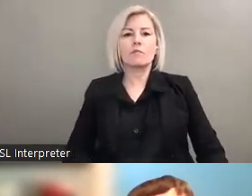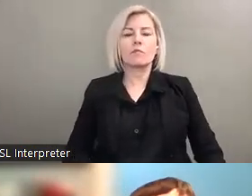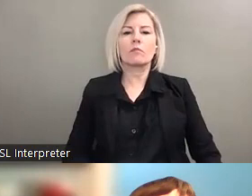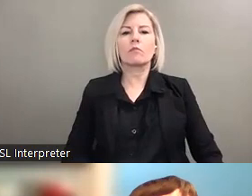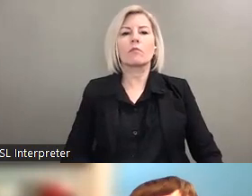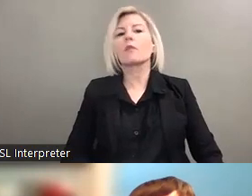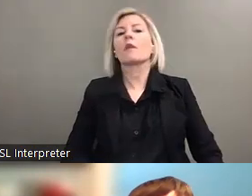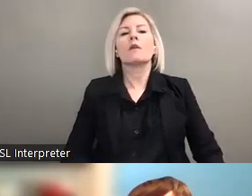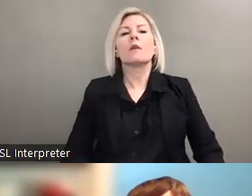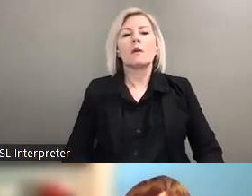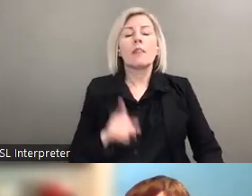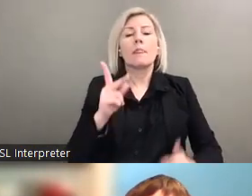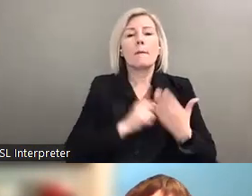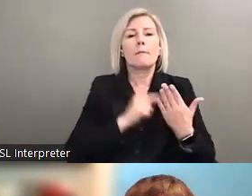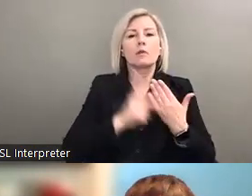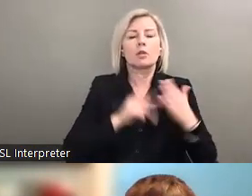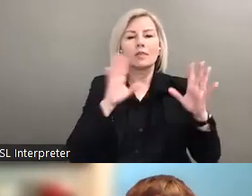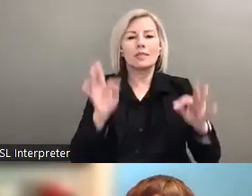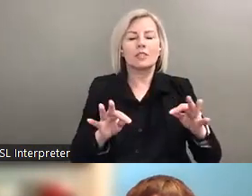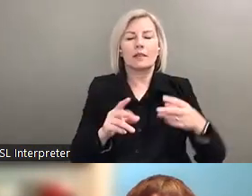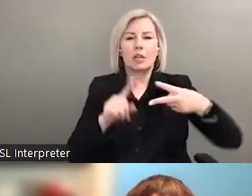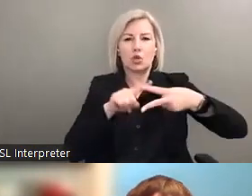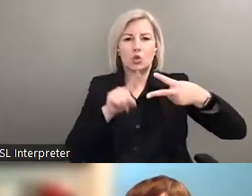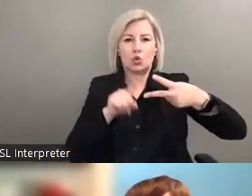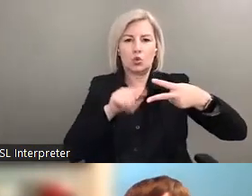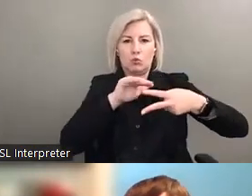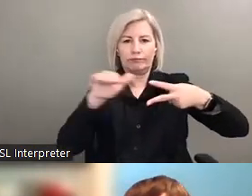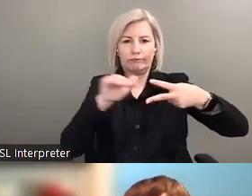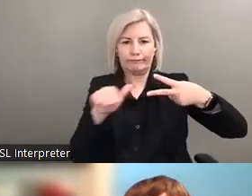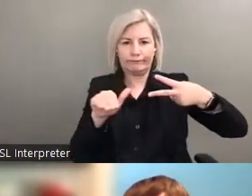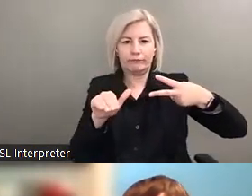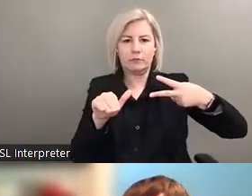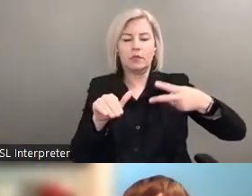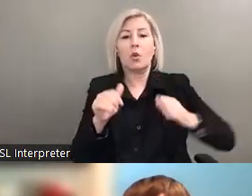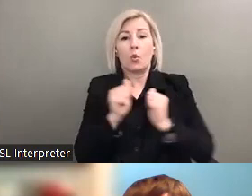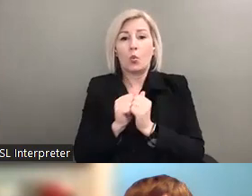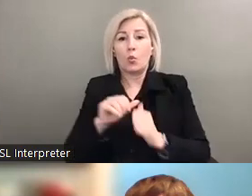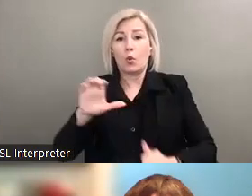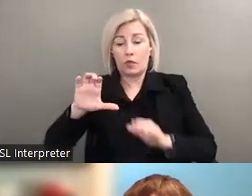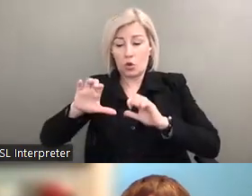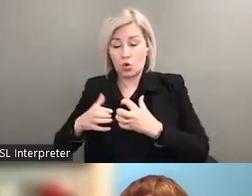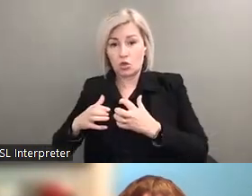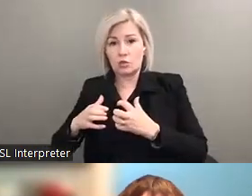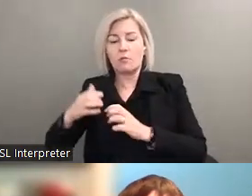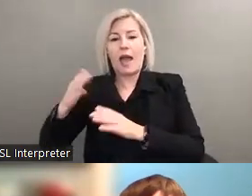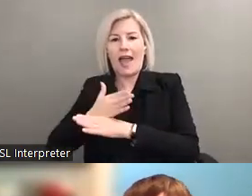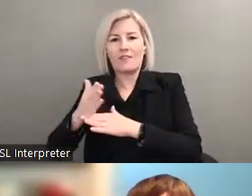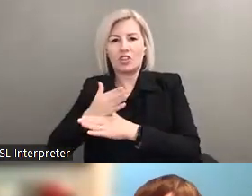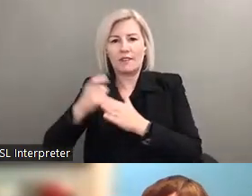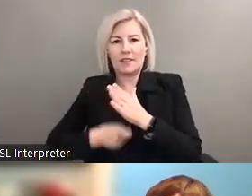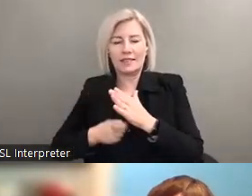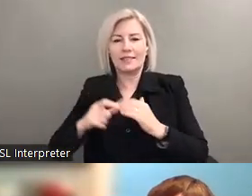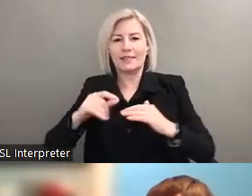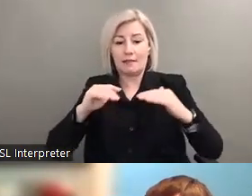ArtsCONNECT projects will be adjudicated in two tiers: projects with consortium average artist fees at or